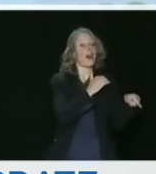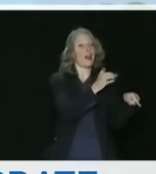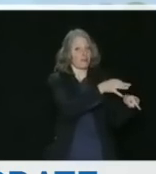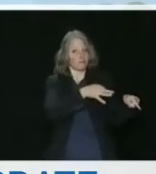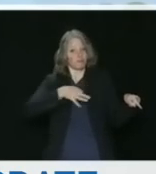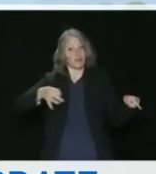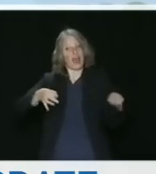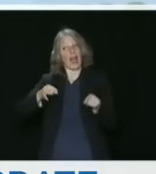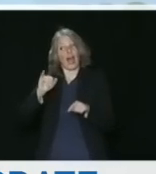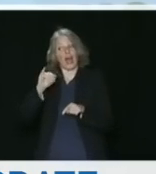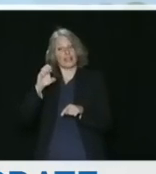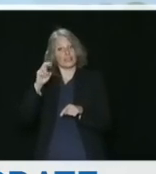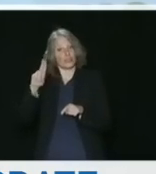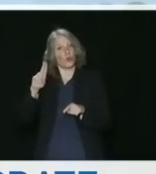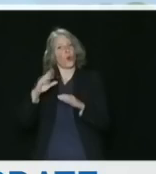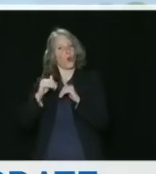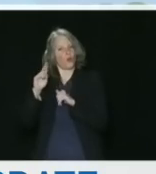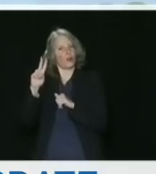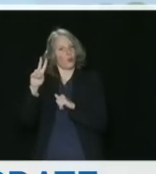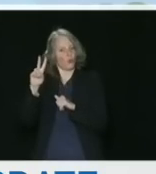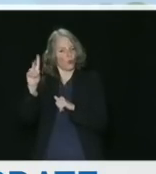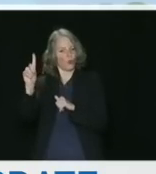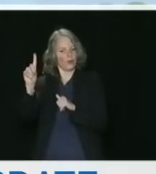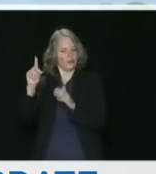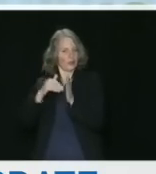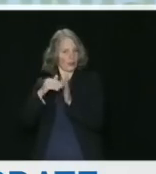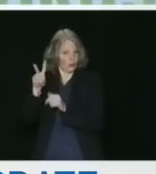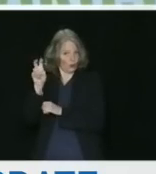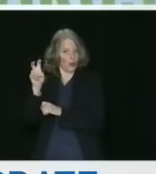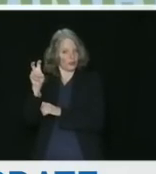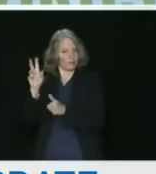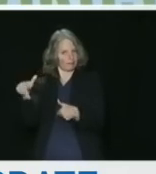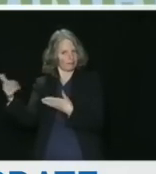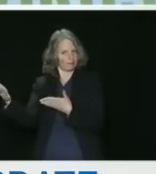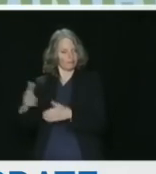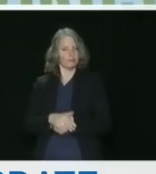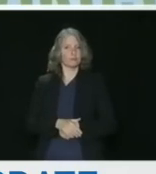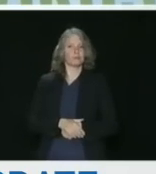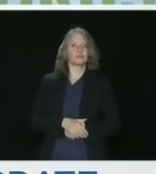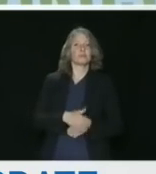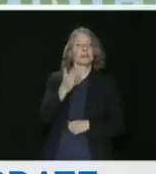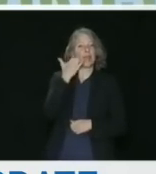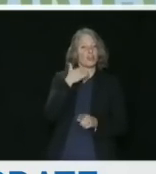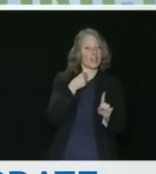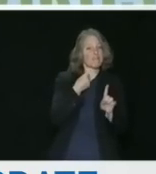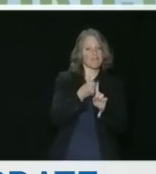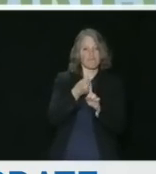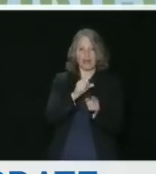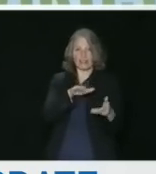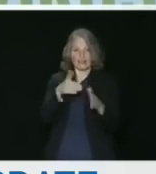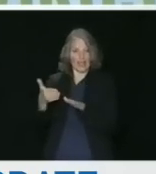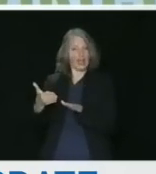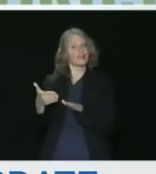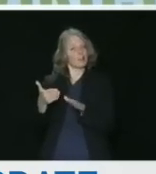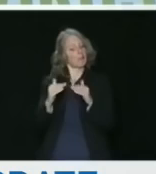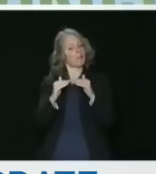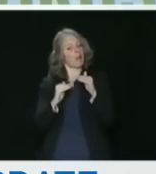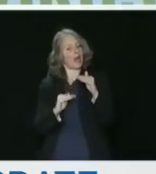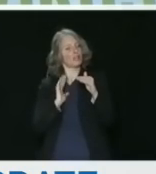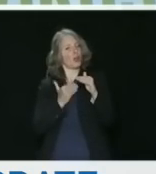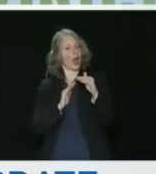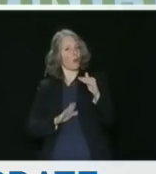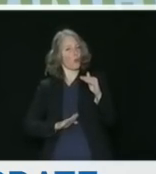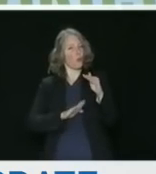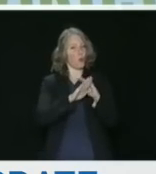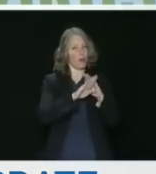over 1,200 in critical care. The number of daily reported deaths remains well below the